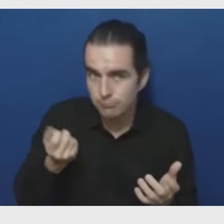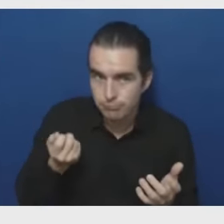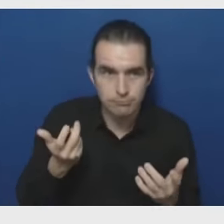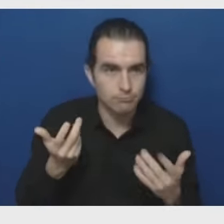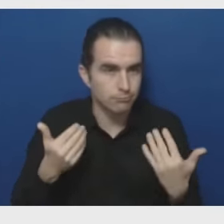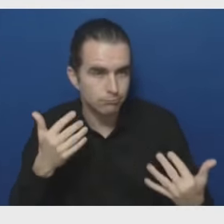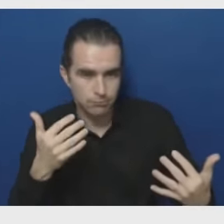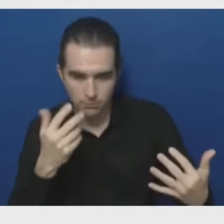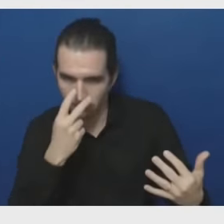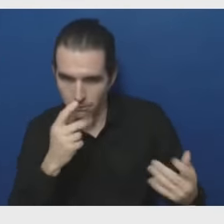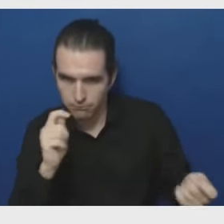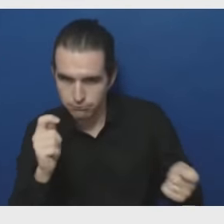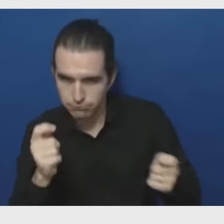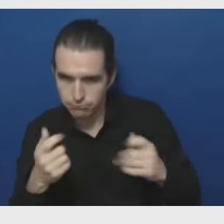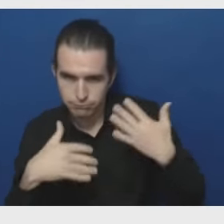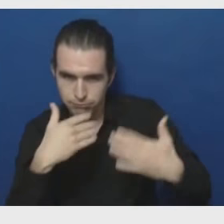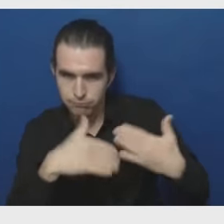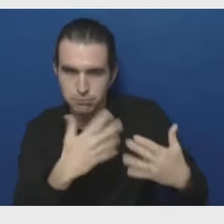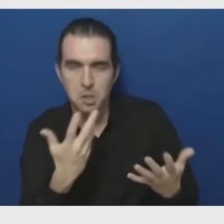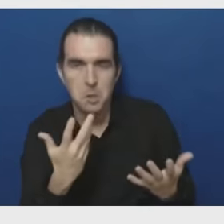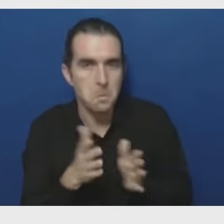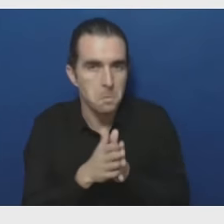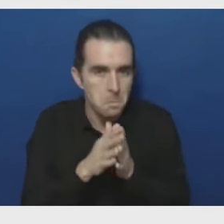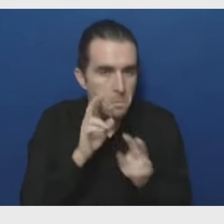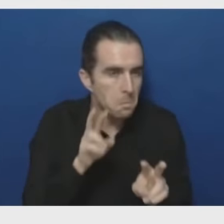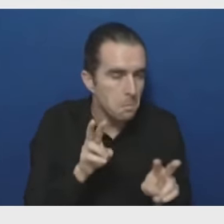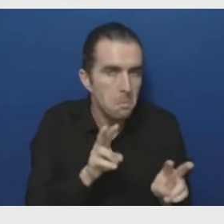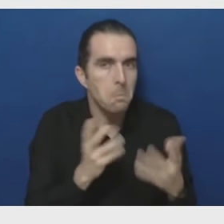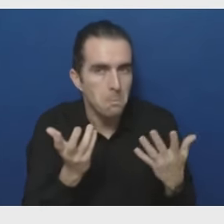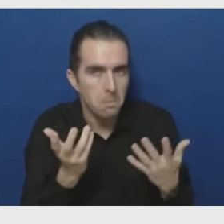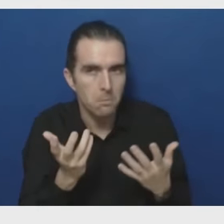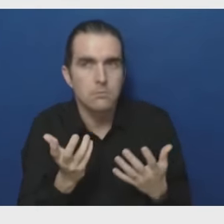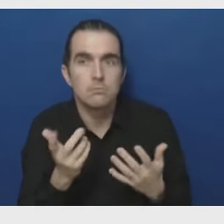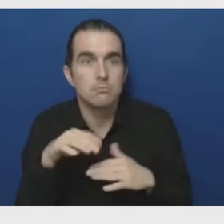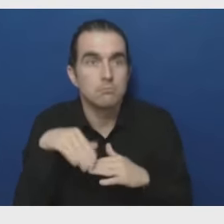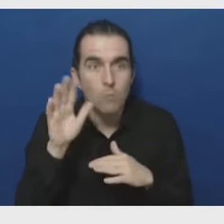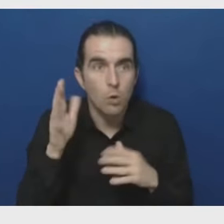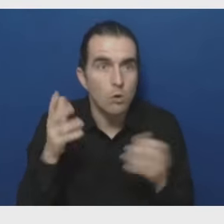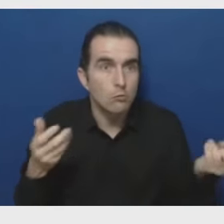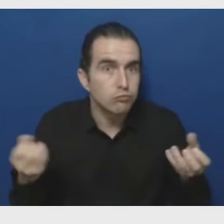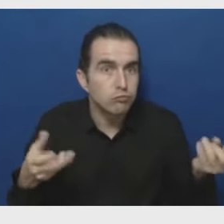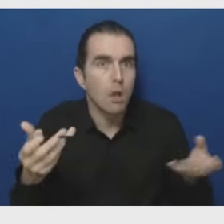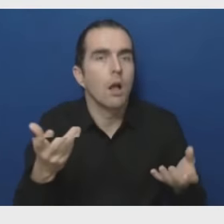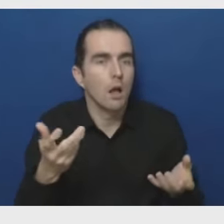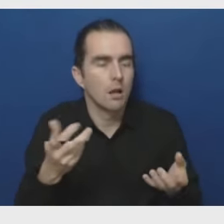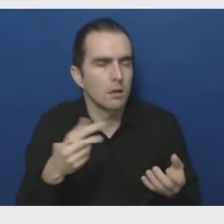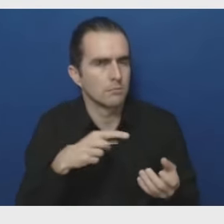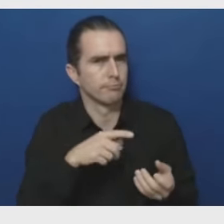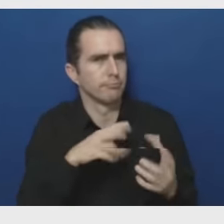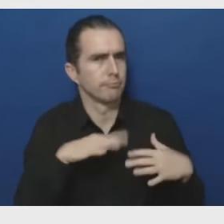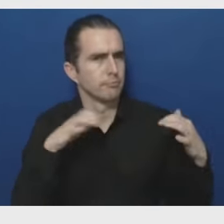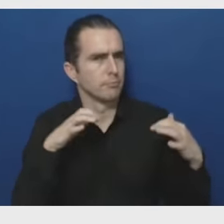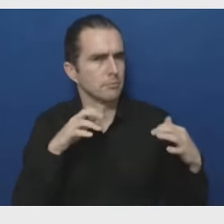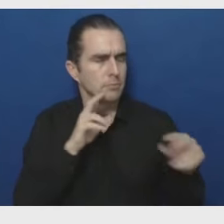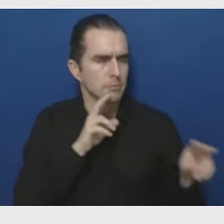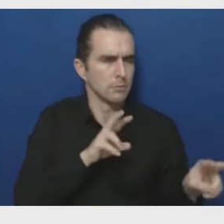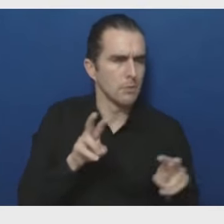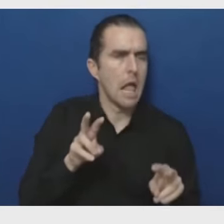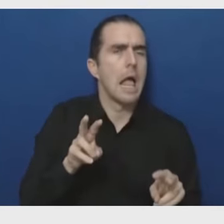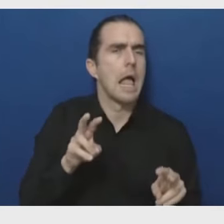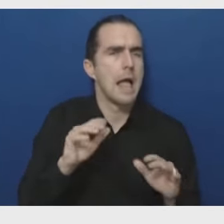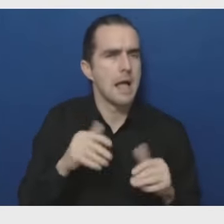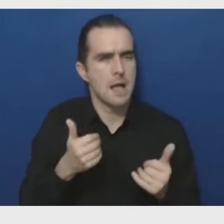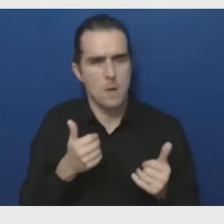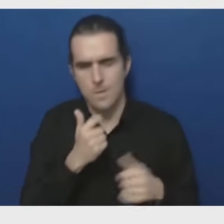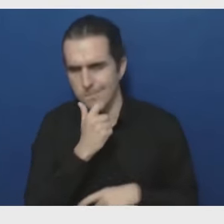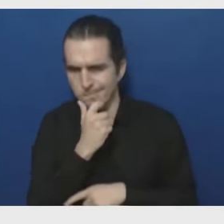new way of engaging, your connectivity is a new era. We hope that we can be part of that in the